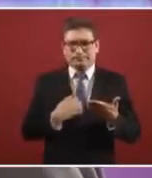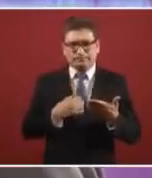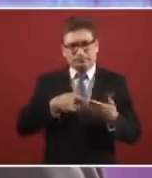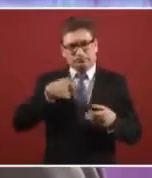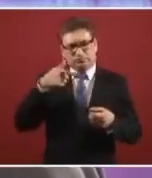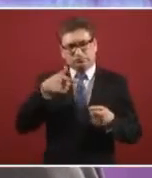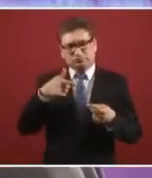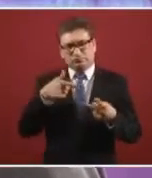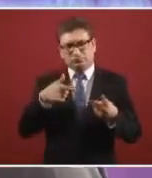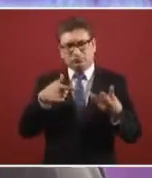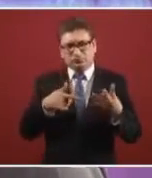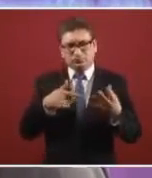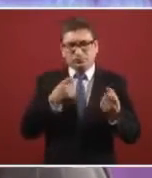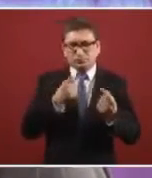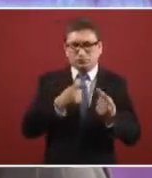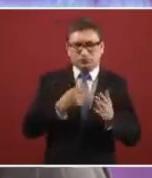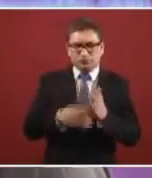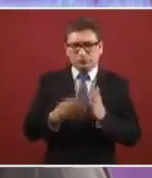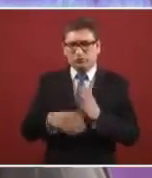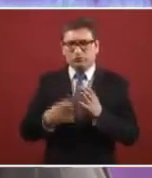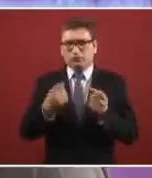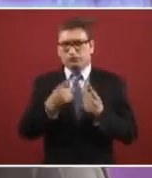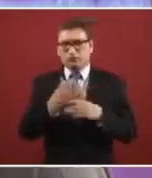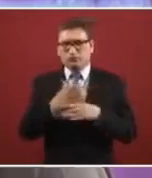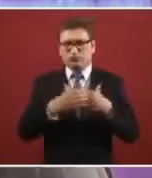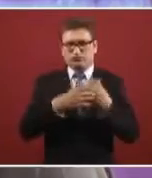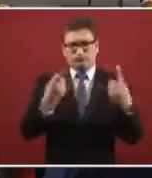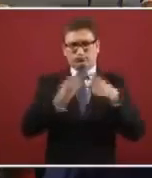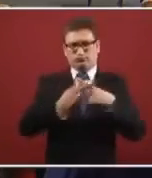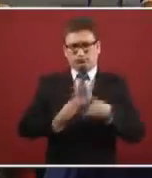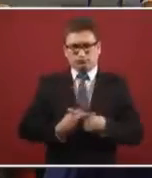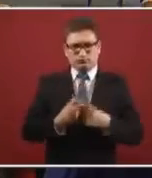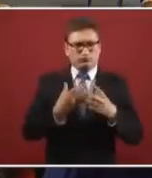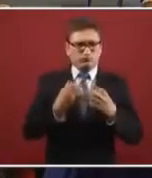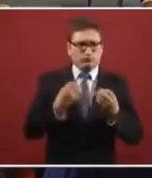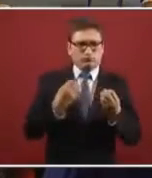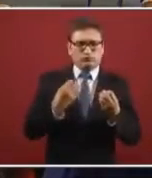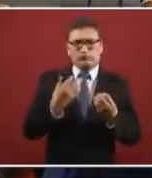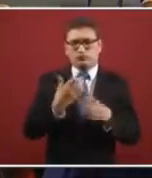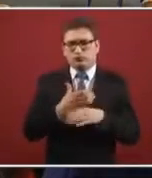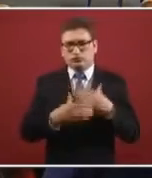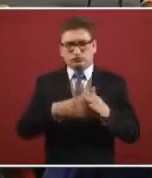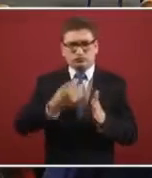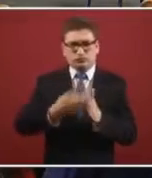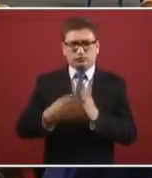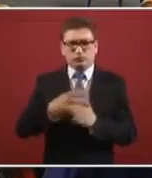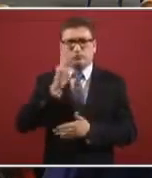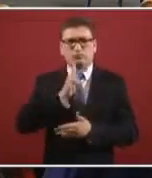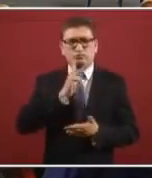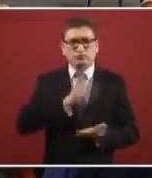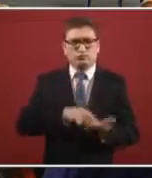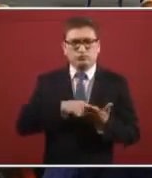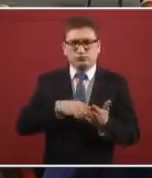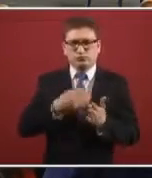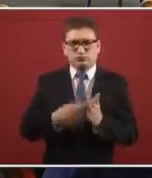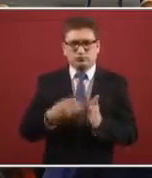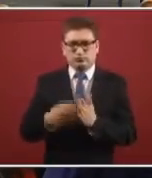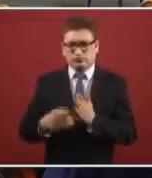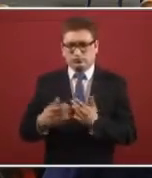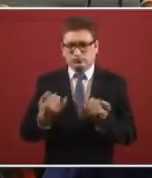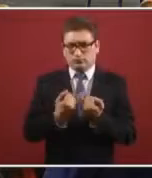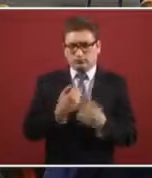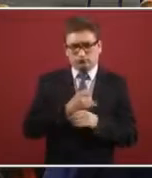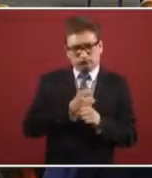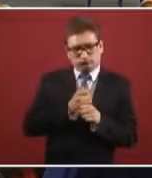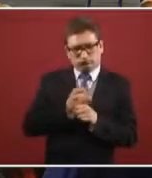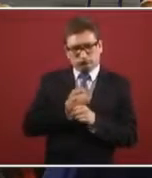las omisiones, putting las out contradicciones, and la underlining falta the de elementos, la contradiction, falta de the presentación de omissions, pruebas, the la the averiguación que